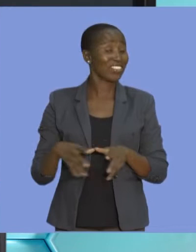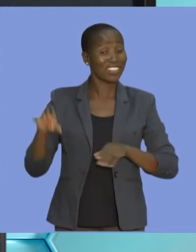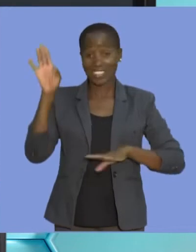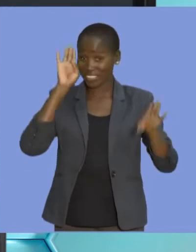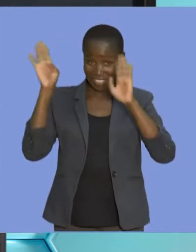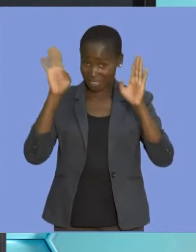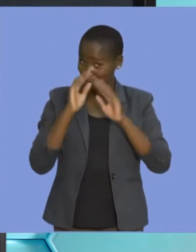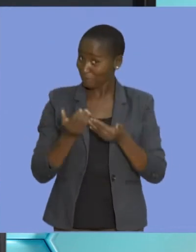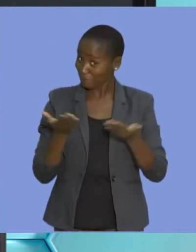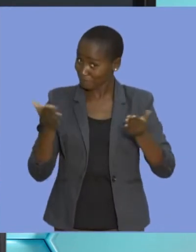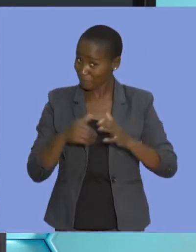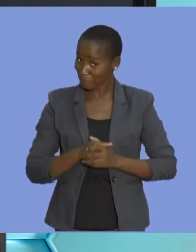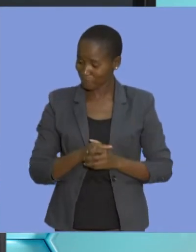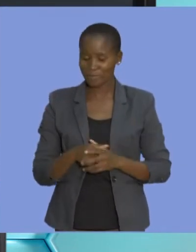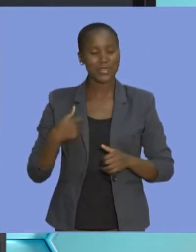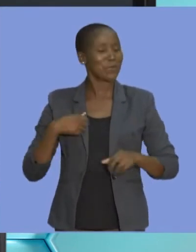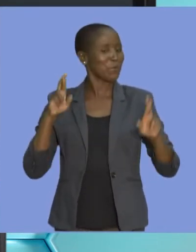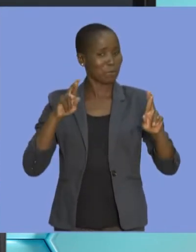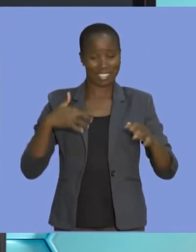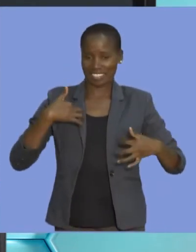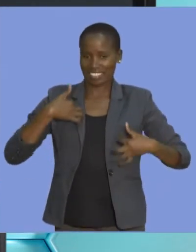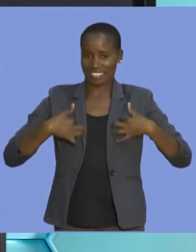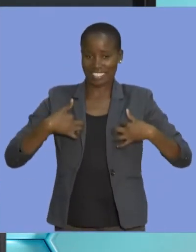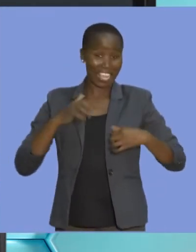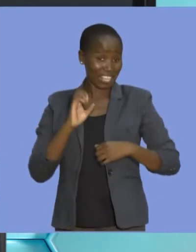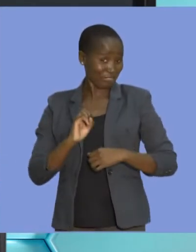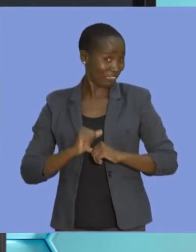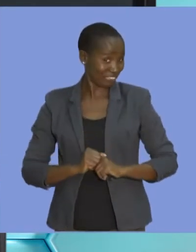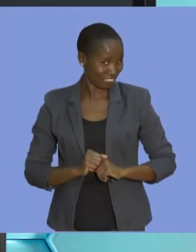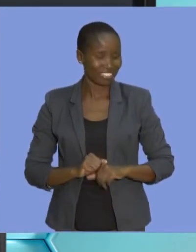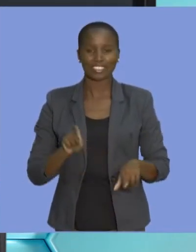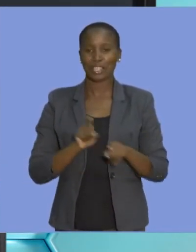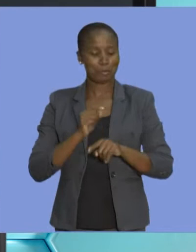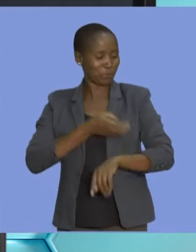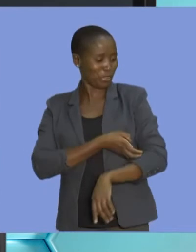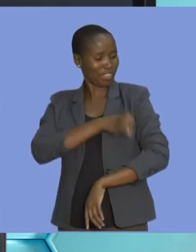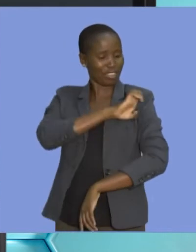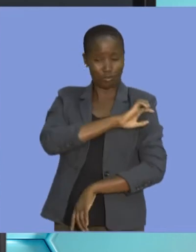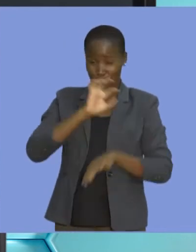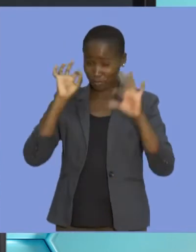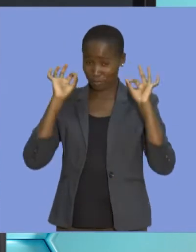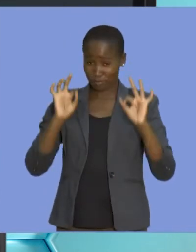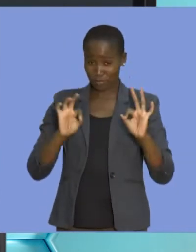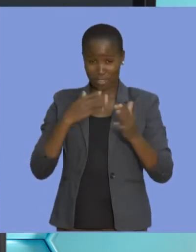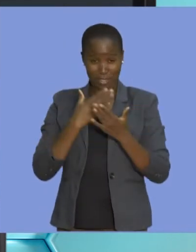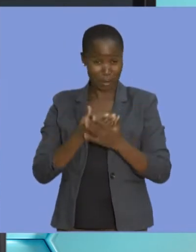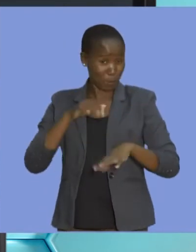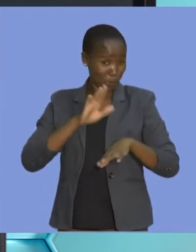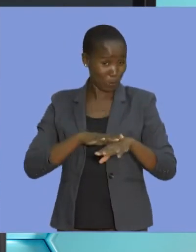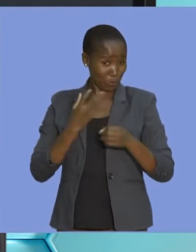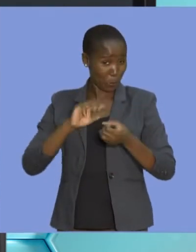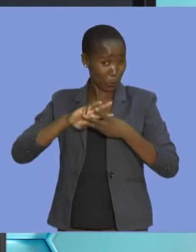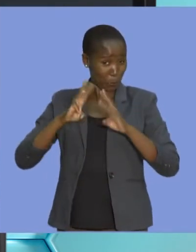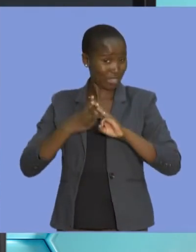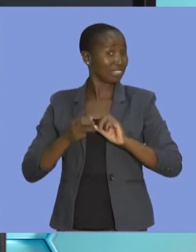Hello out there. I hope you're excited out there and have some energy to go with the maths.